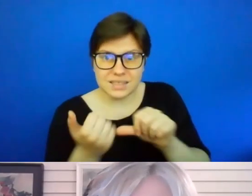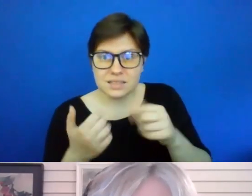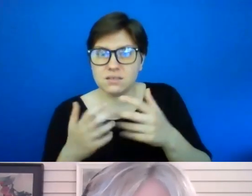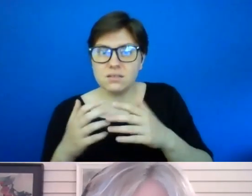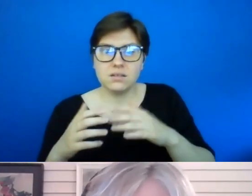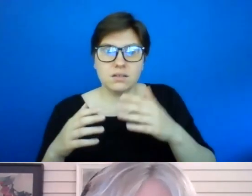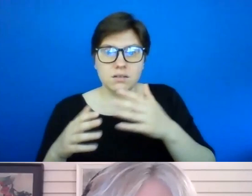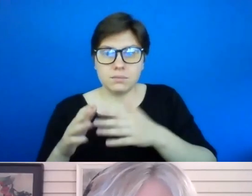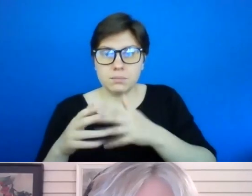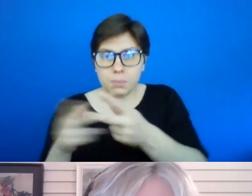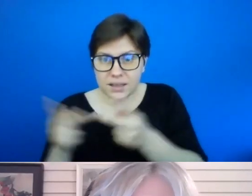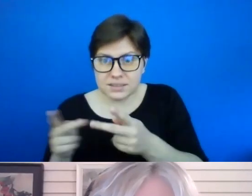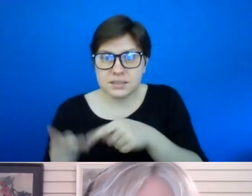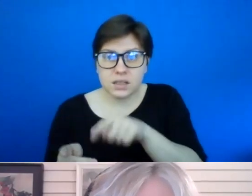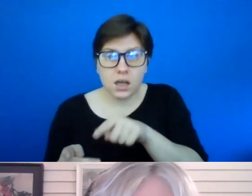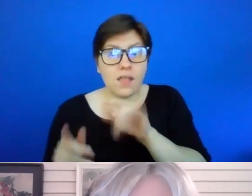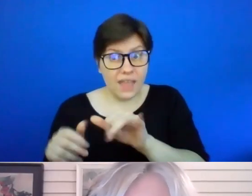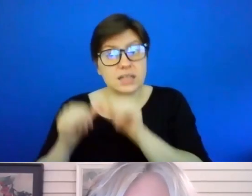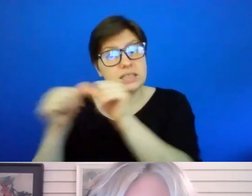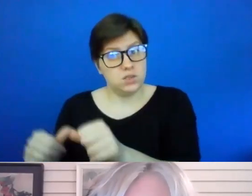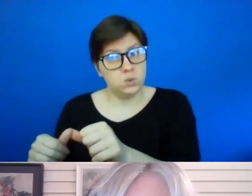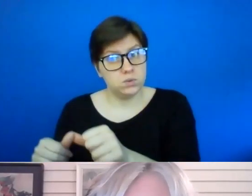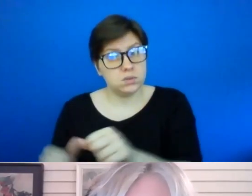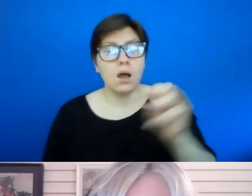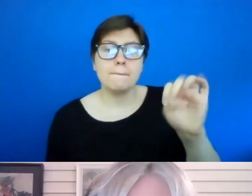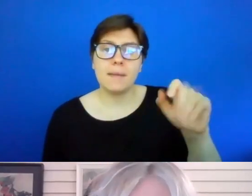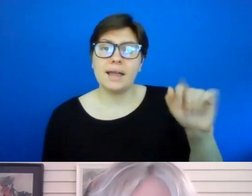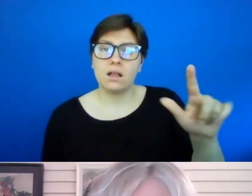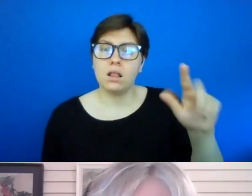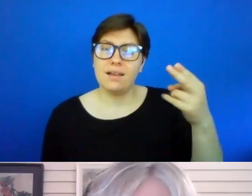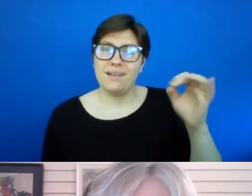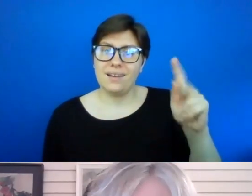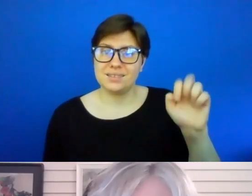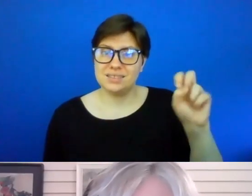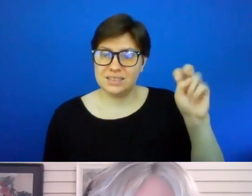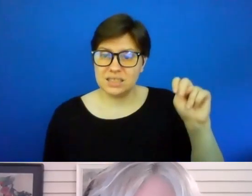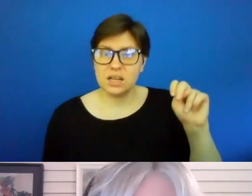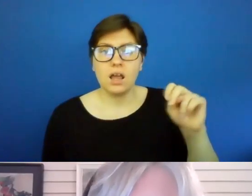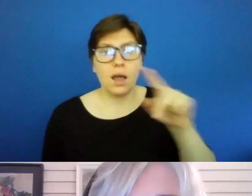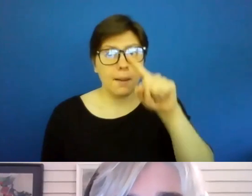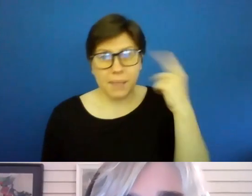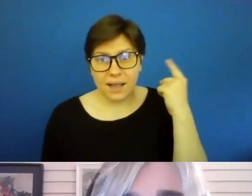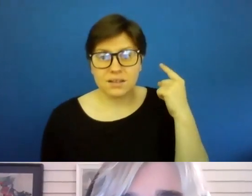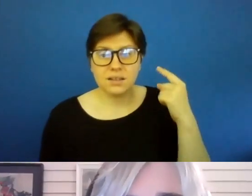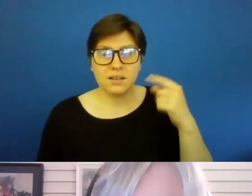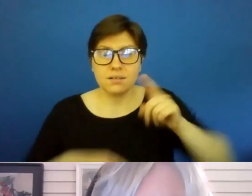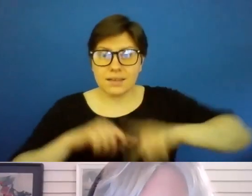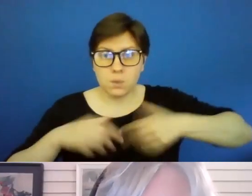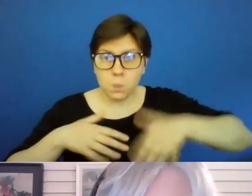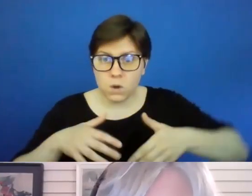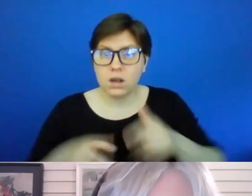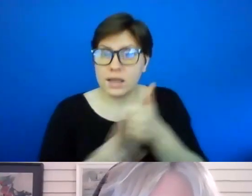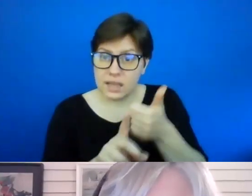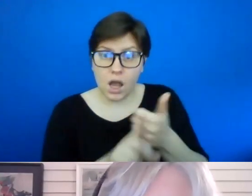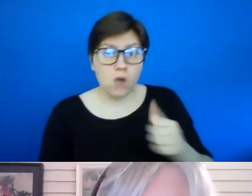it persists. The death of Michael Hickson, a Black paraplegic in Austin, Texas, who was refused treatment